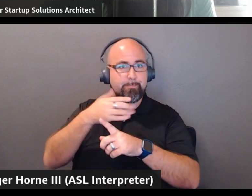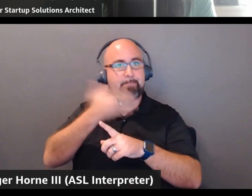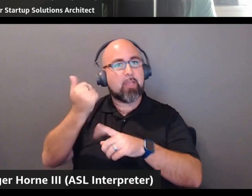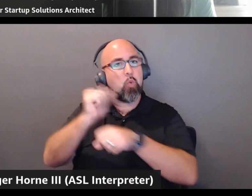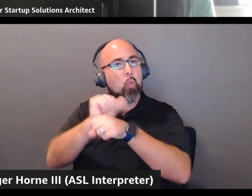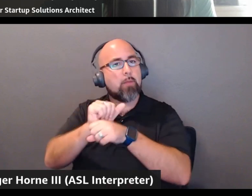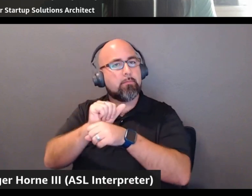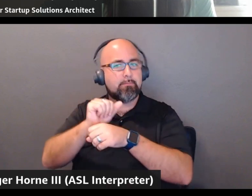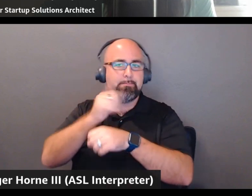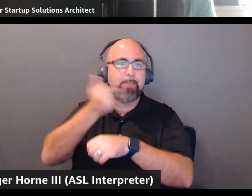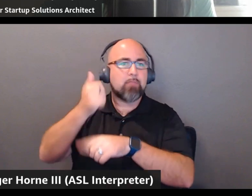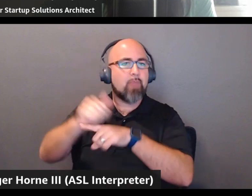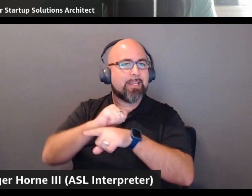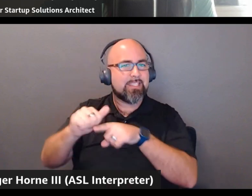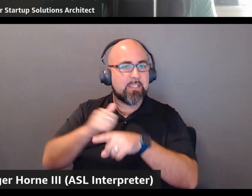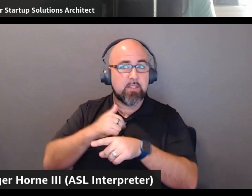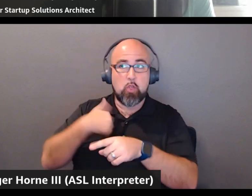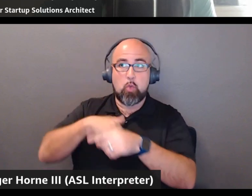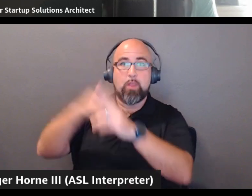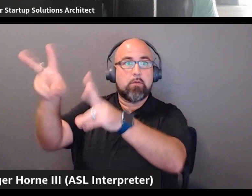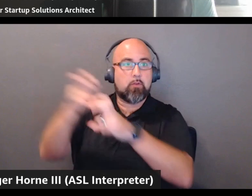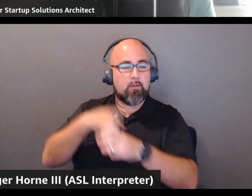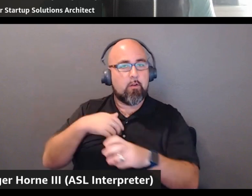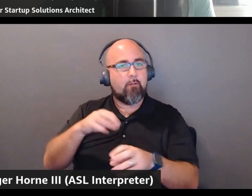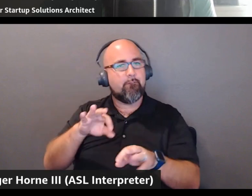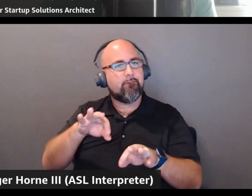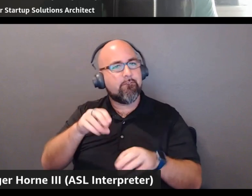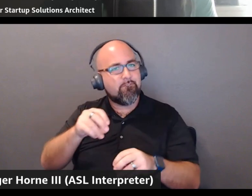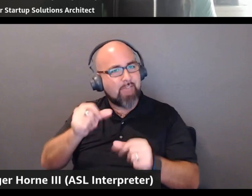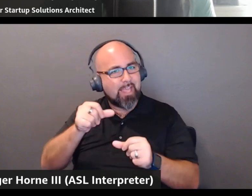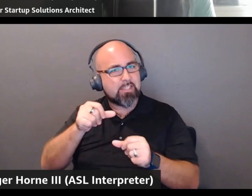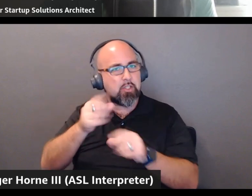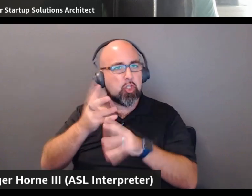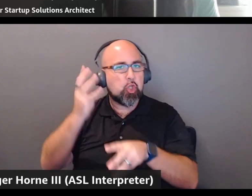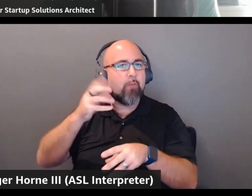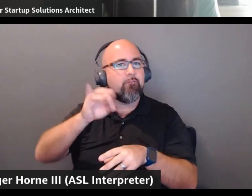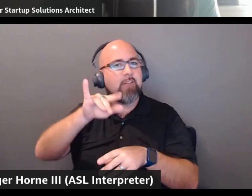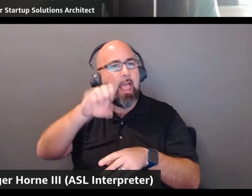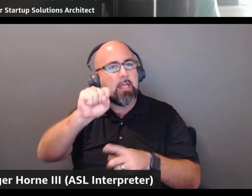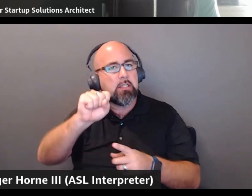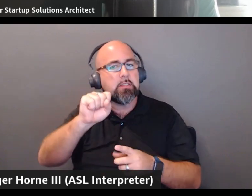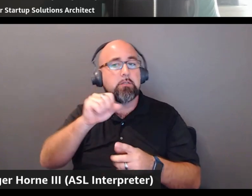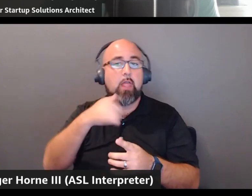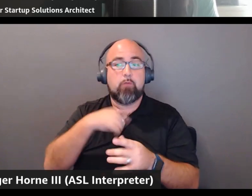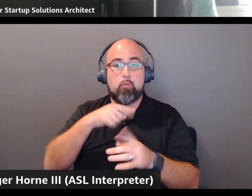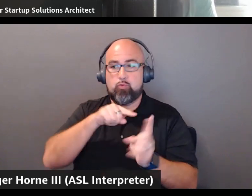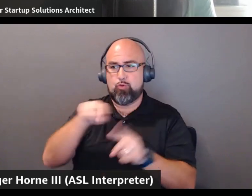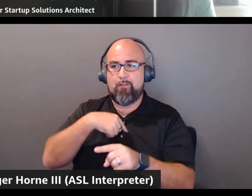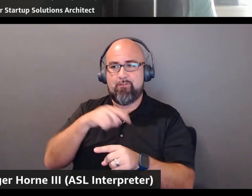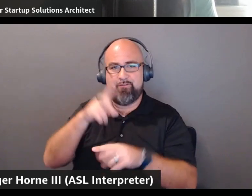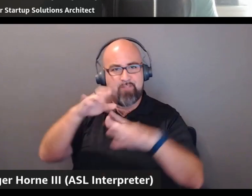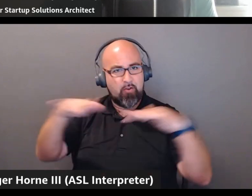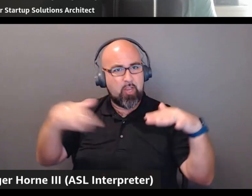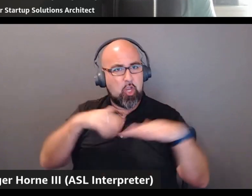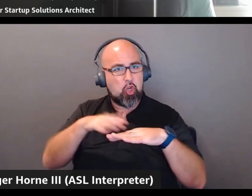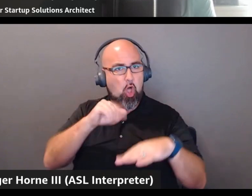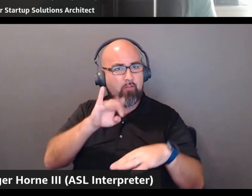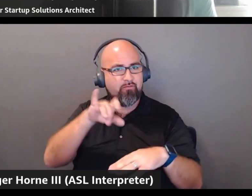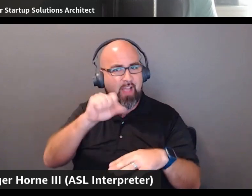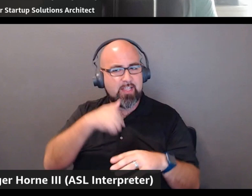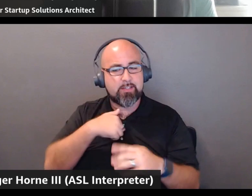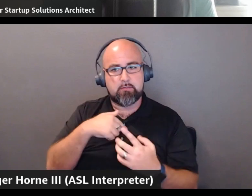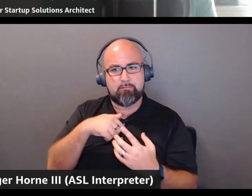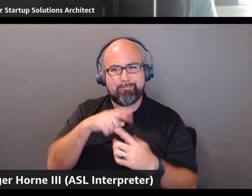those in that would take FASTQ files and then transform that into variant call files, calling out the different SNPs and